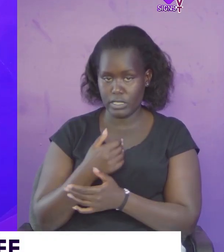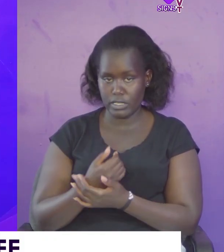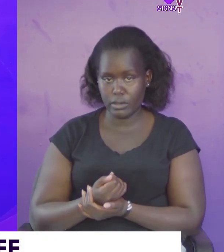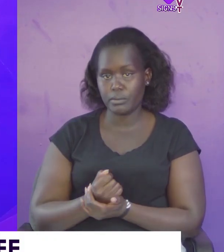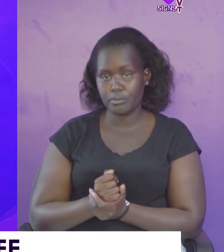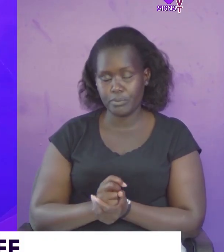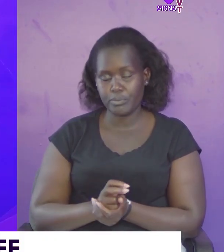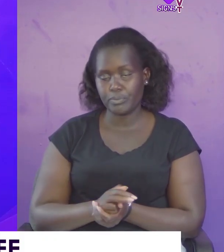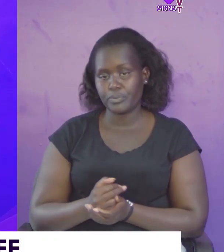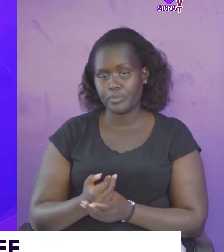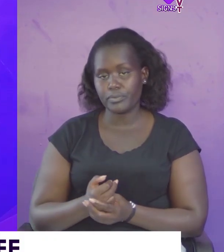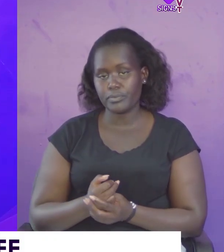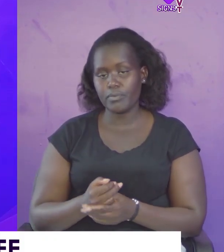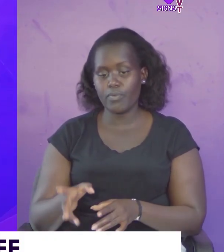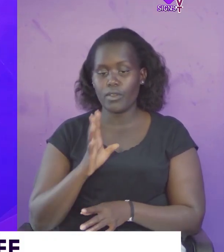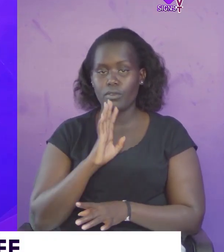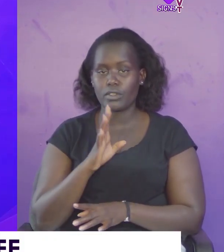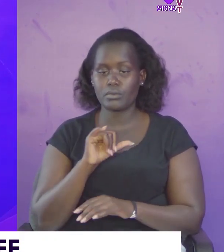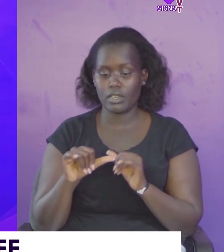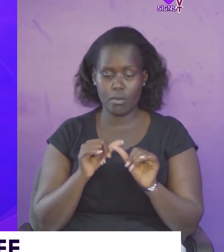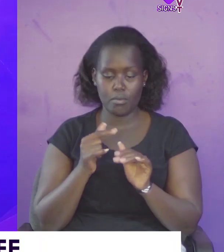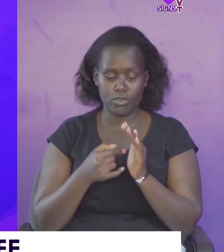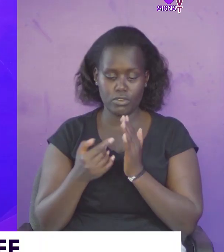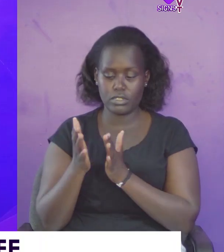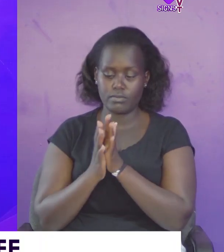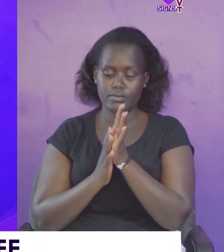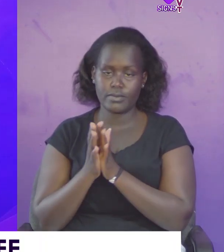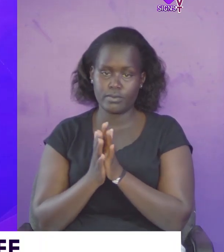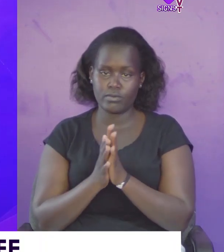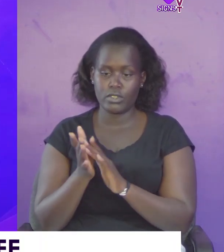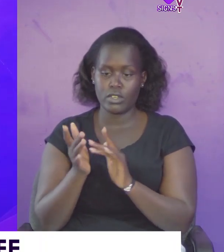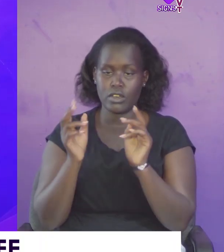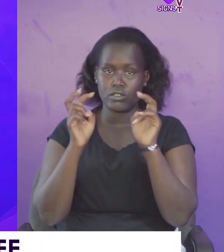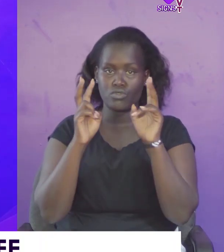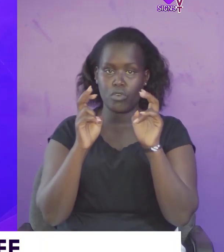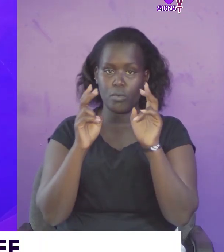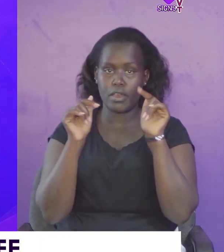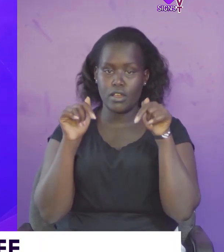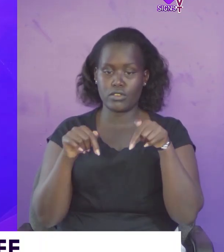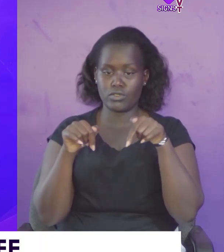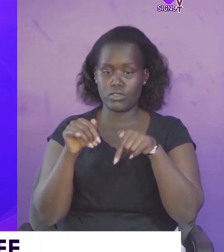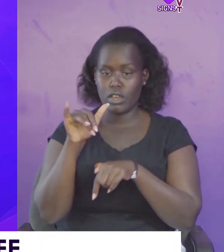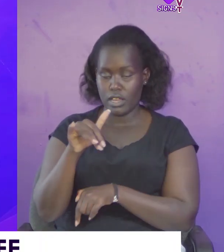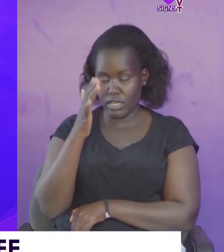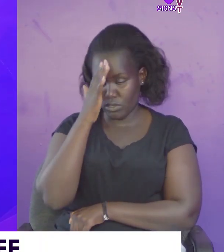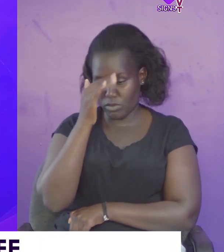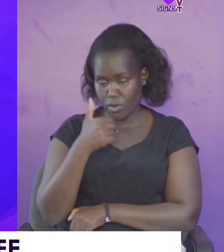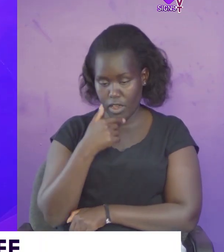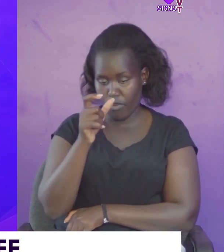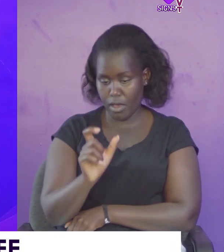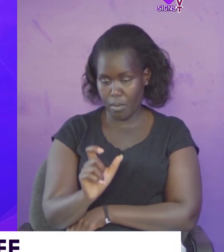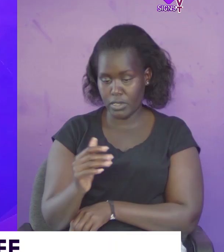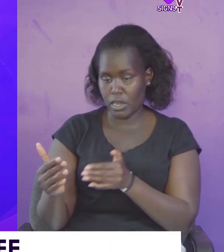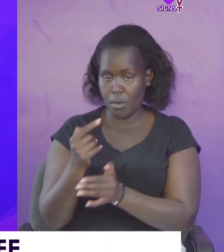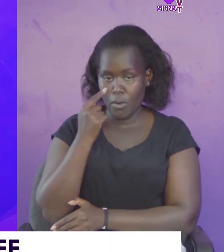0111980384. We are talking about an interesting topic today, and that is why I brought somebody that you may have